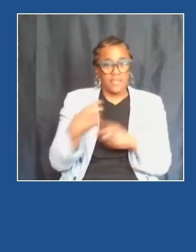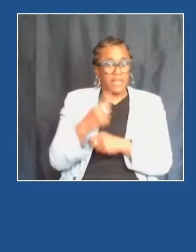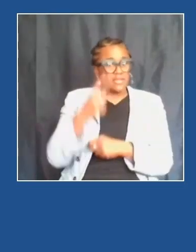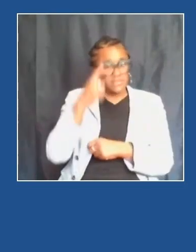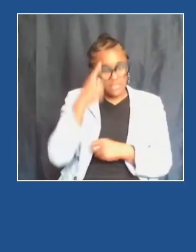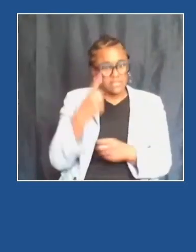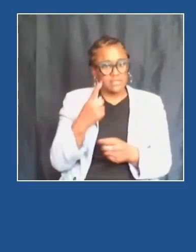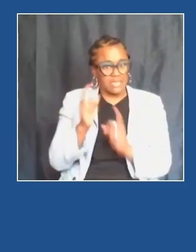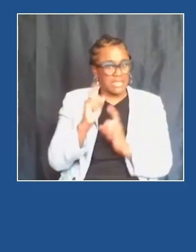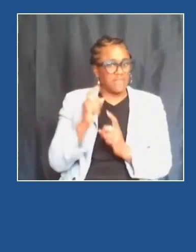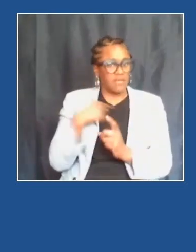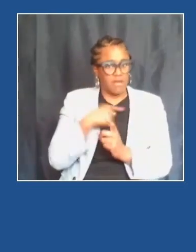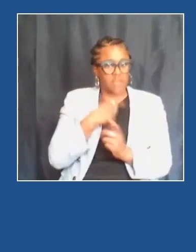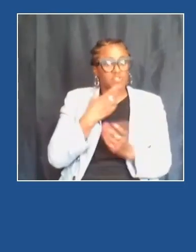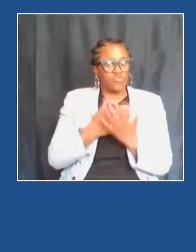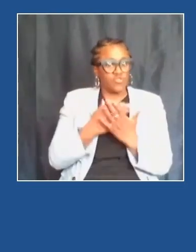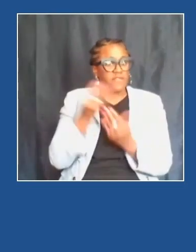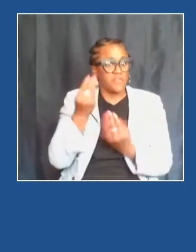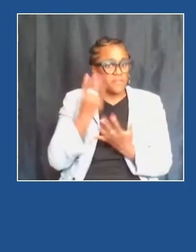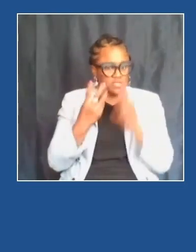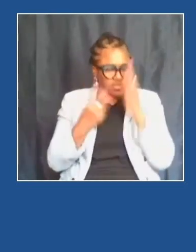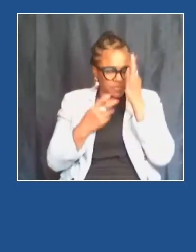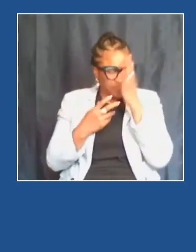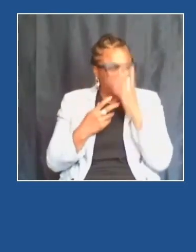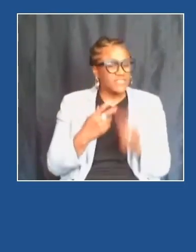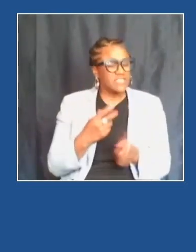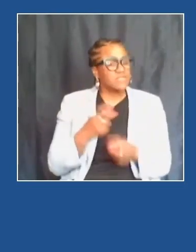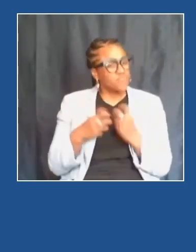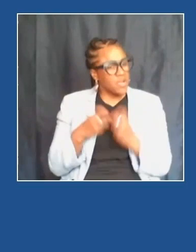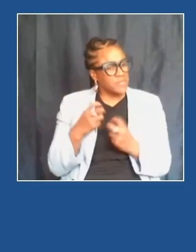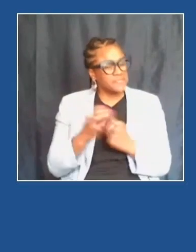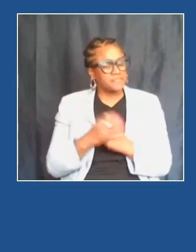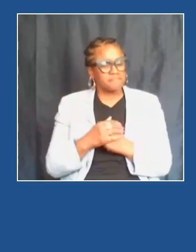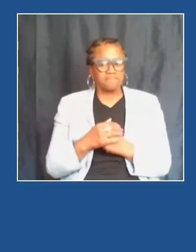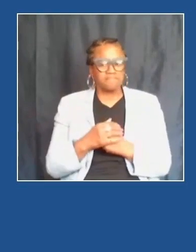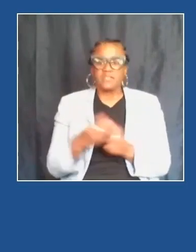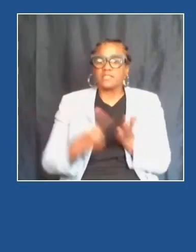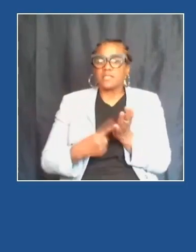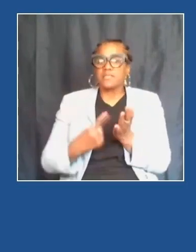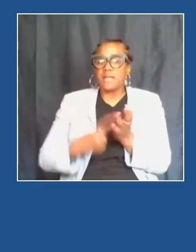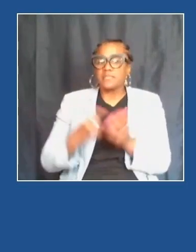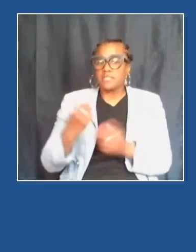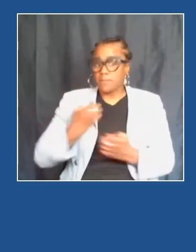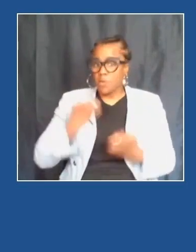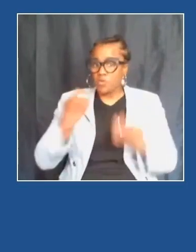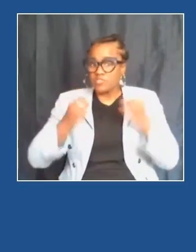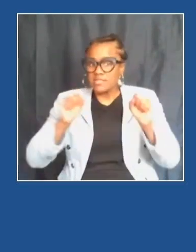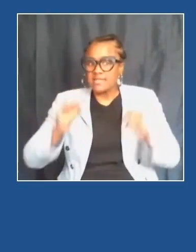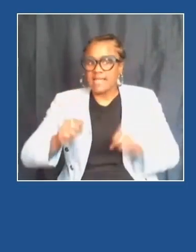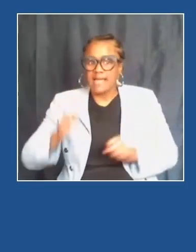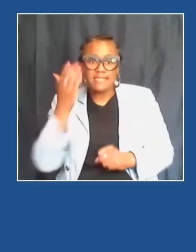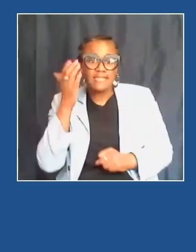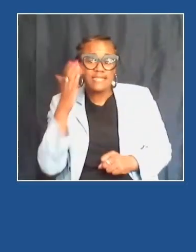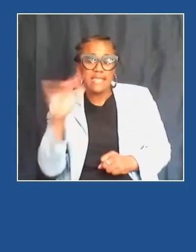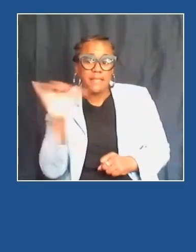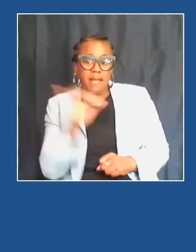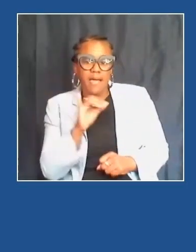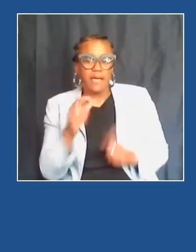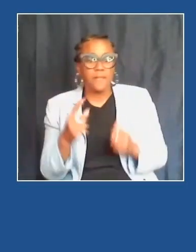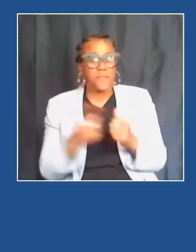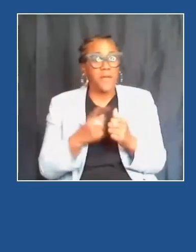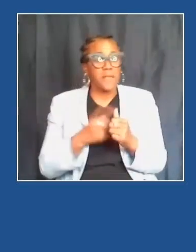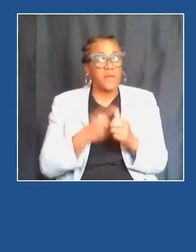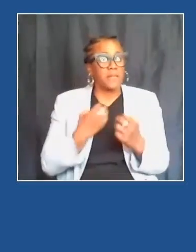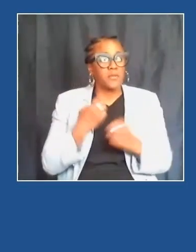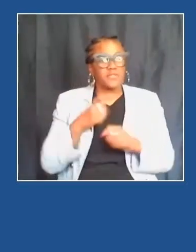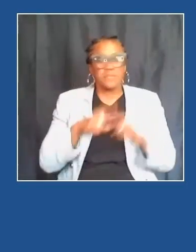good information. The trouble is, sometimes an emotion can seem like a primary emotion, but it's not giving